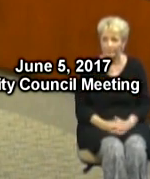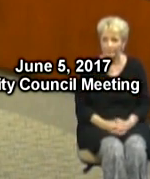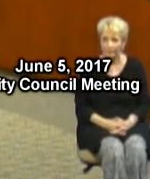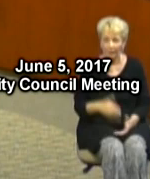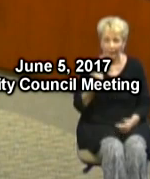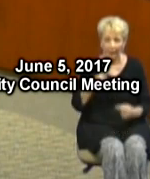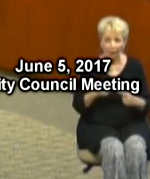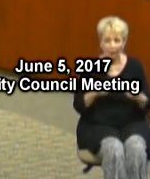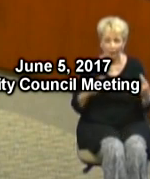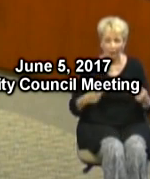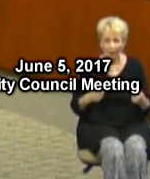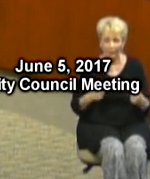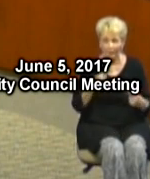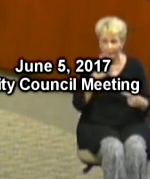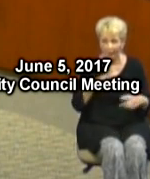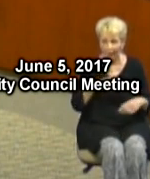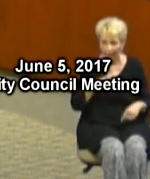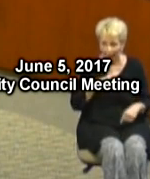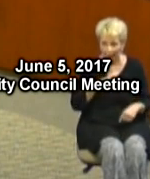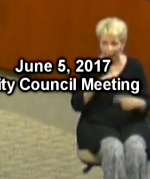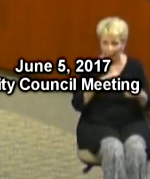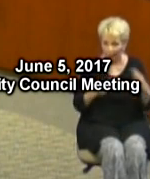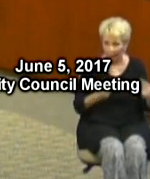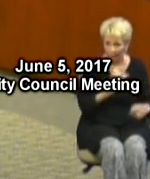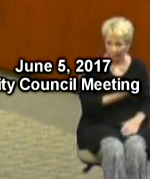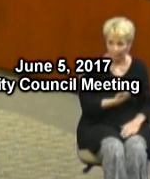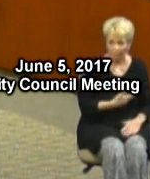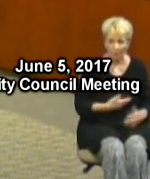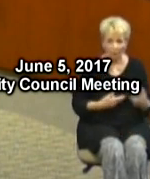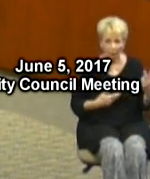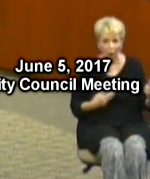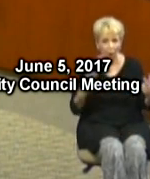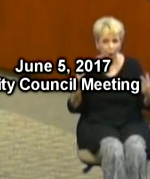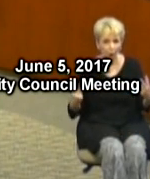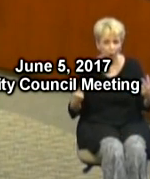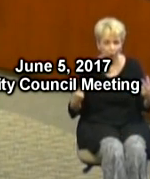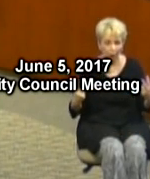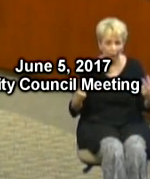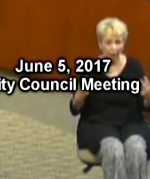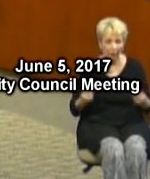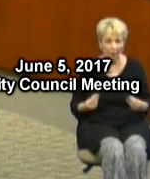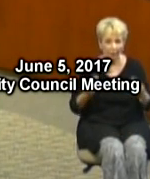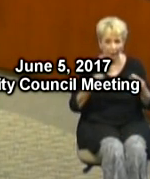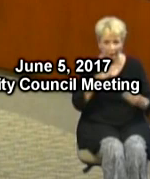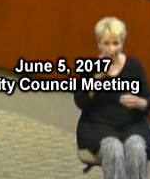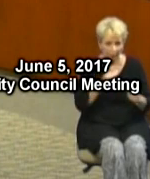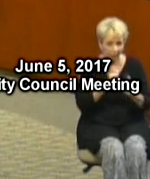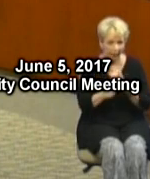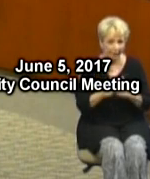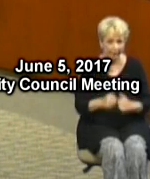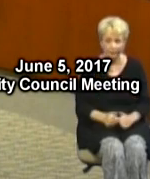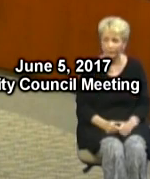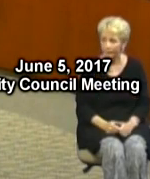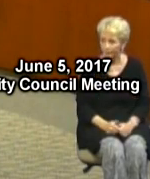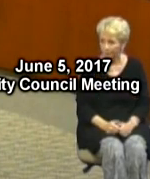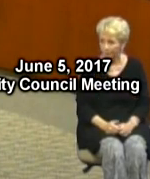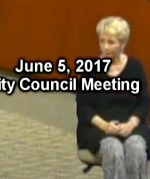Any opposed, please say aye. Aye. Motion is 2-2. The motion does not pass.